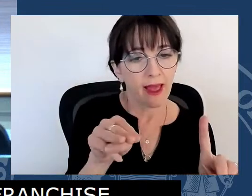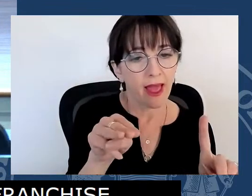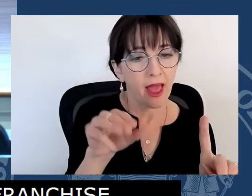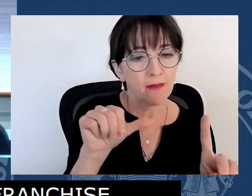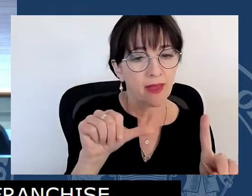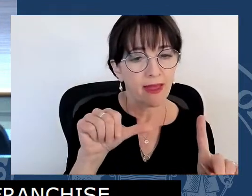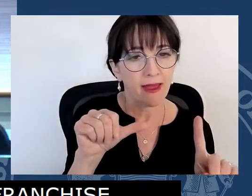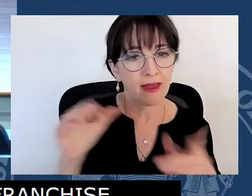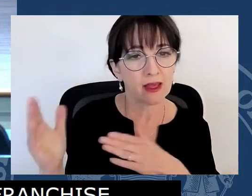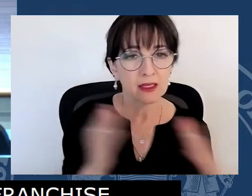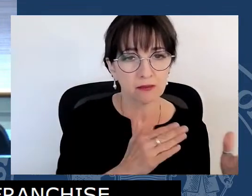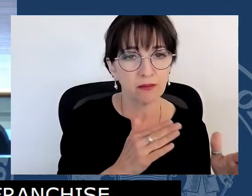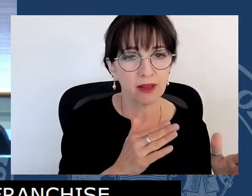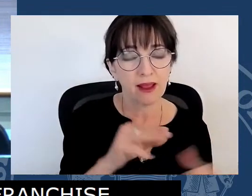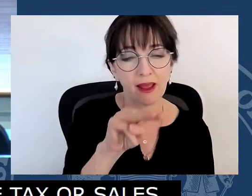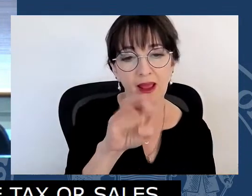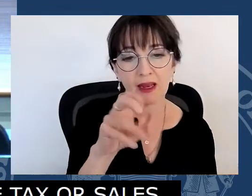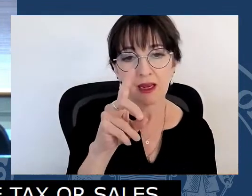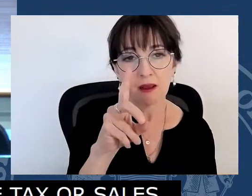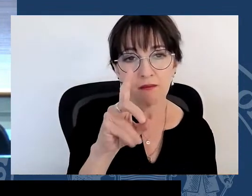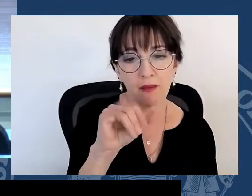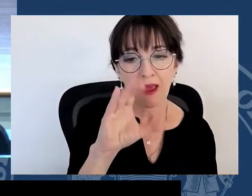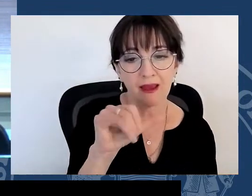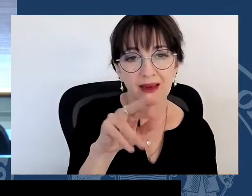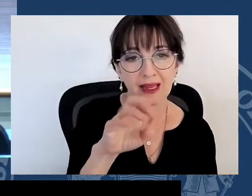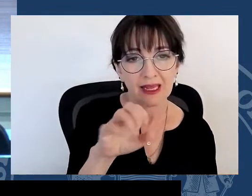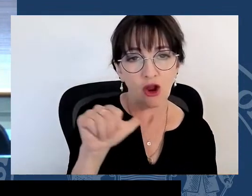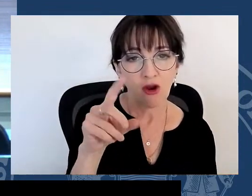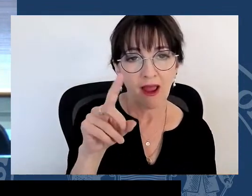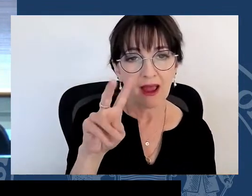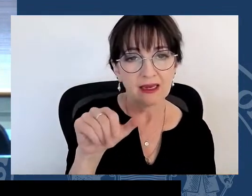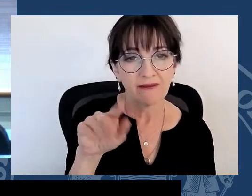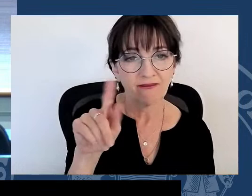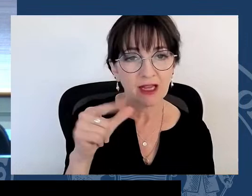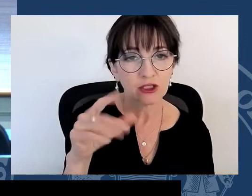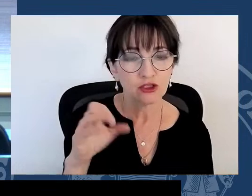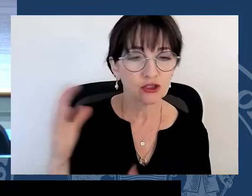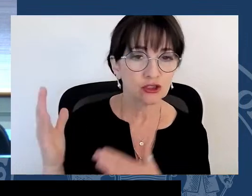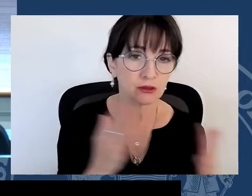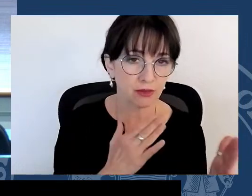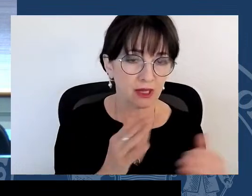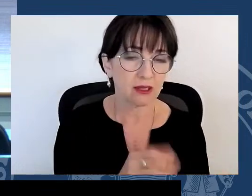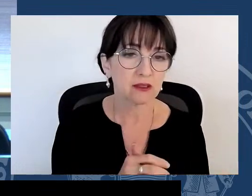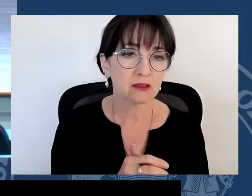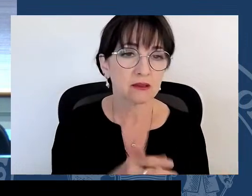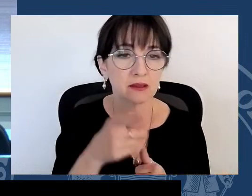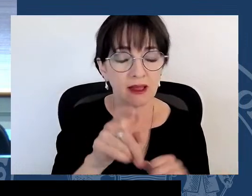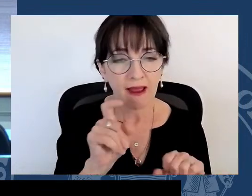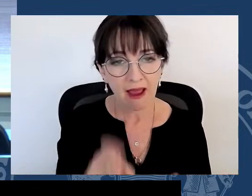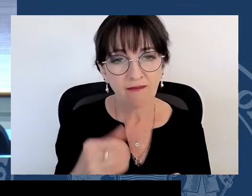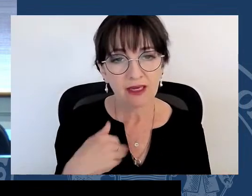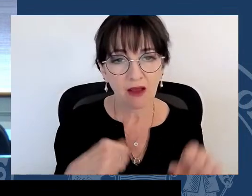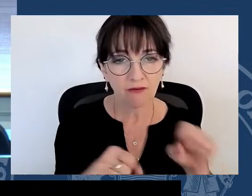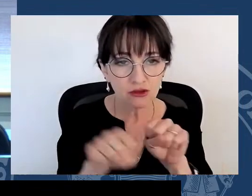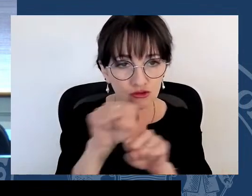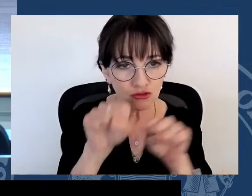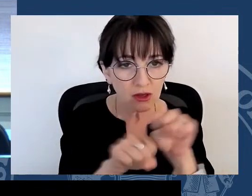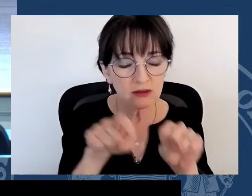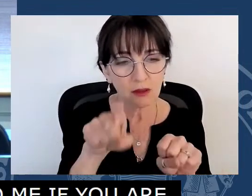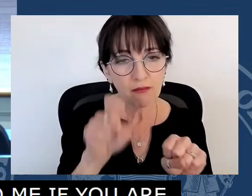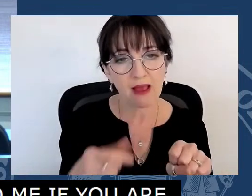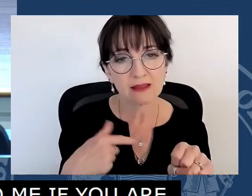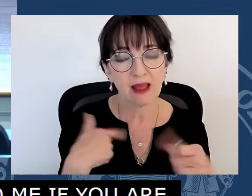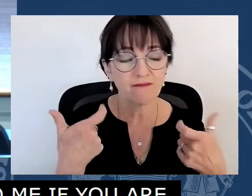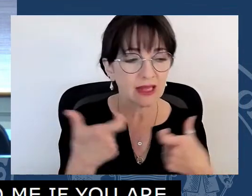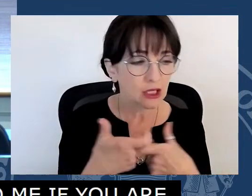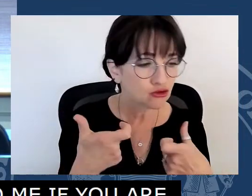me that if you're paying a company to do the business that was always done, they have to have infrastructure, they have to have electricity, they have to